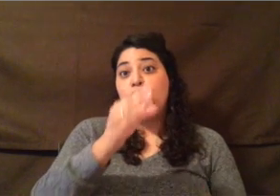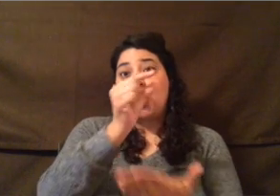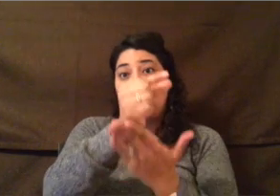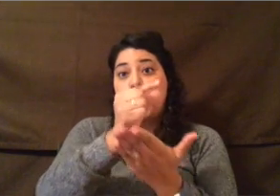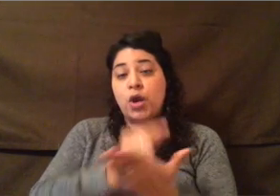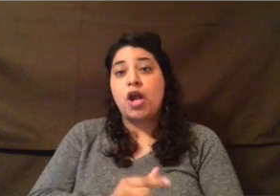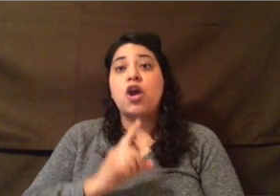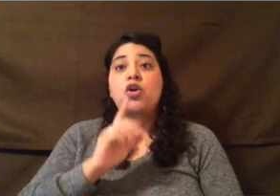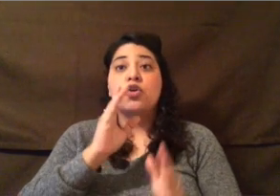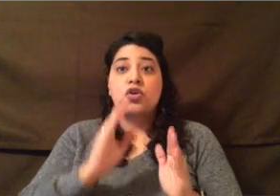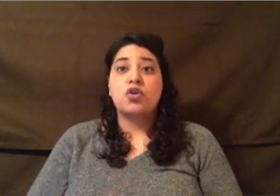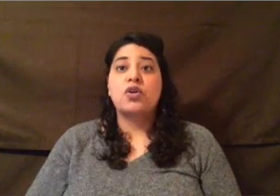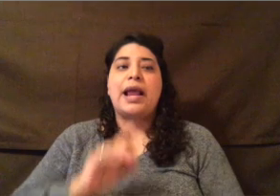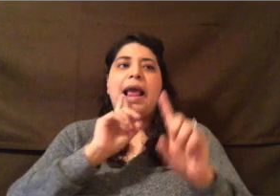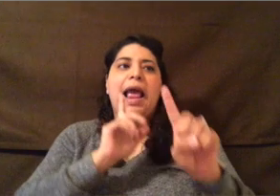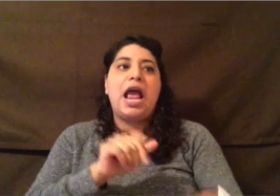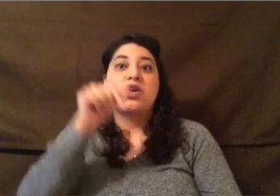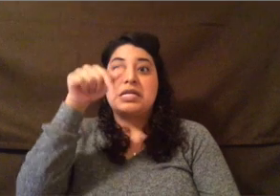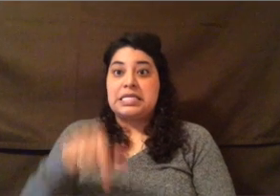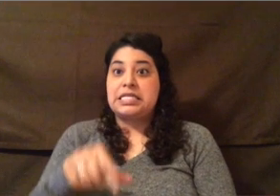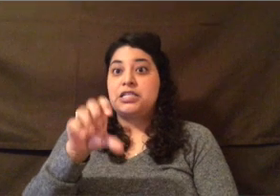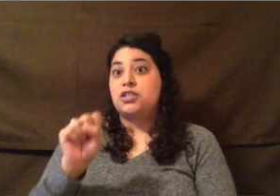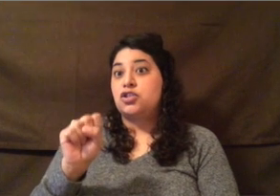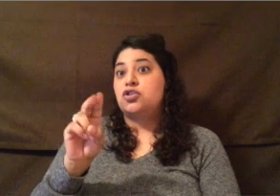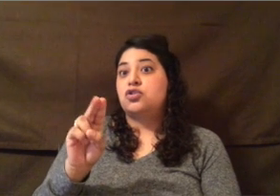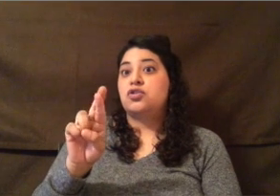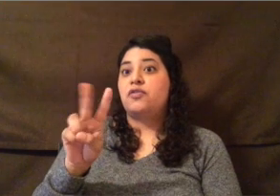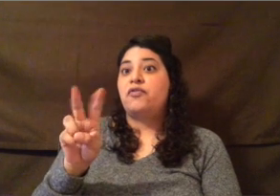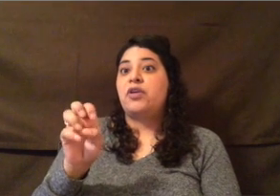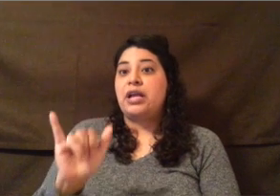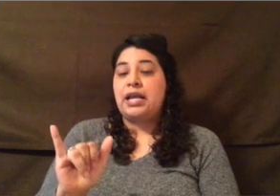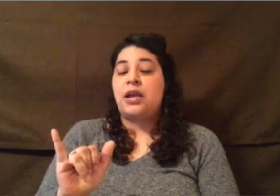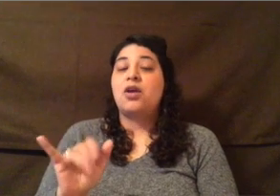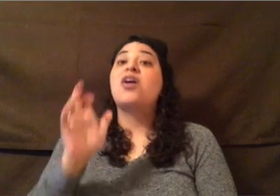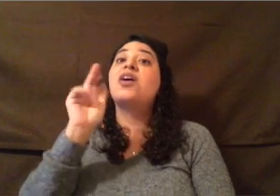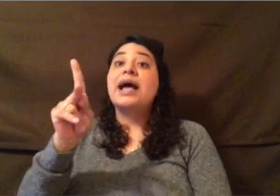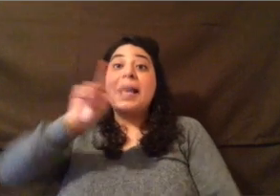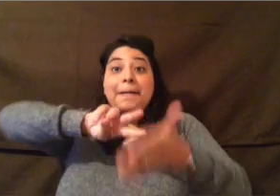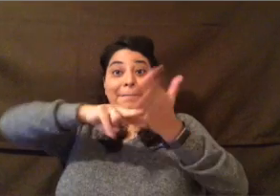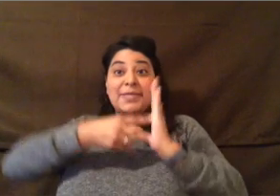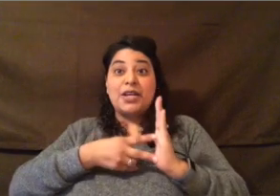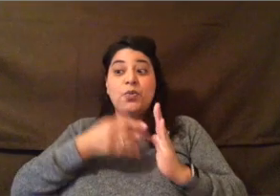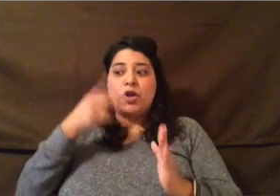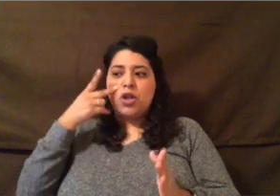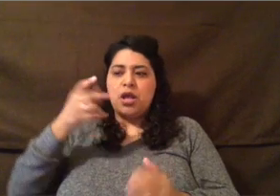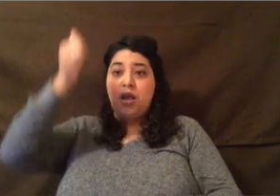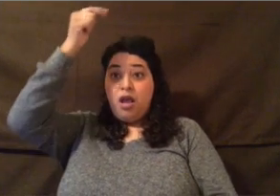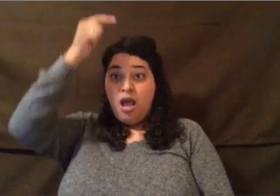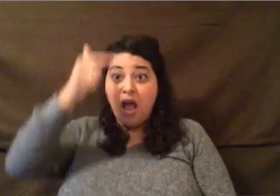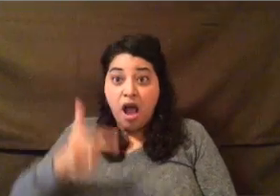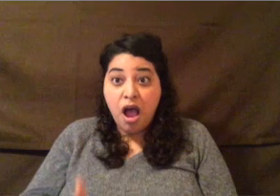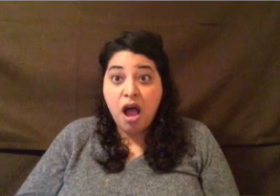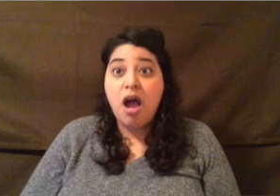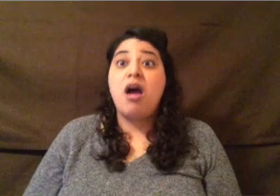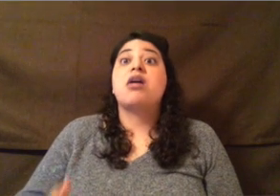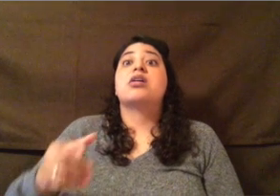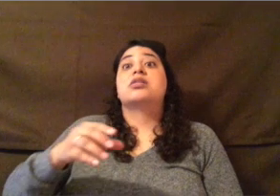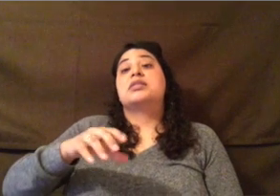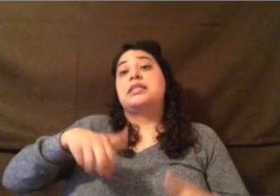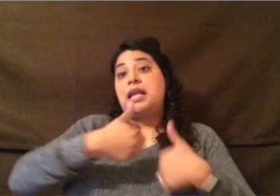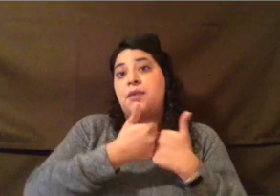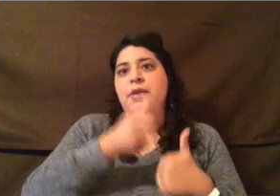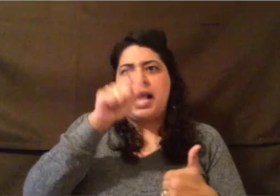to this survey? Okay, that means we are looking at our entire survey here, and we have to add